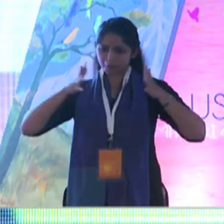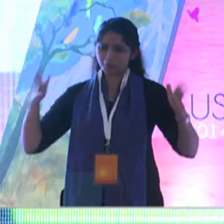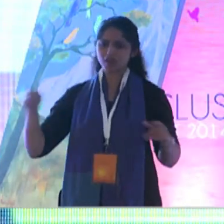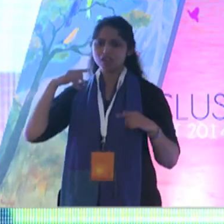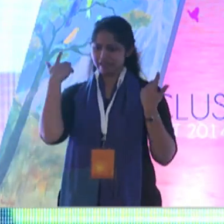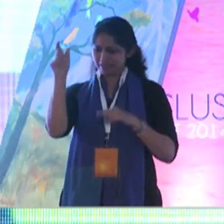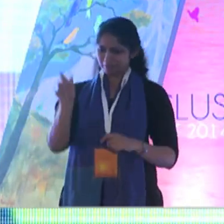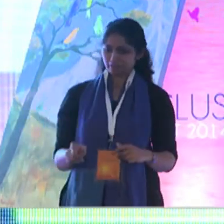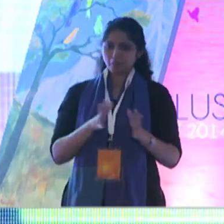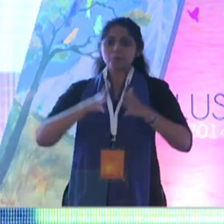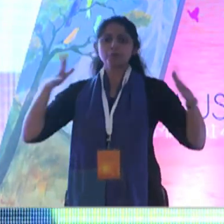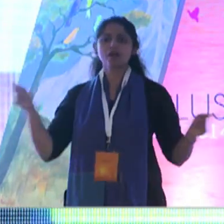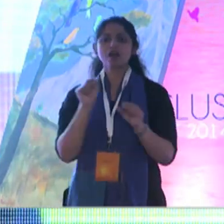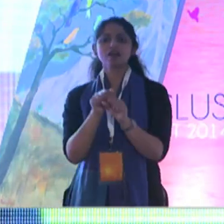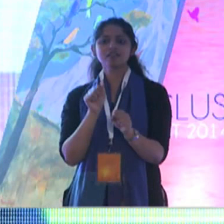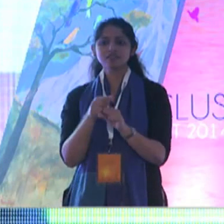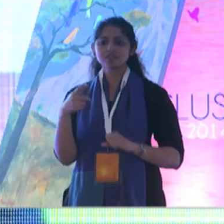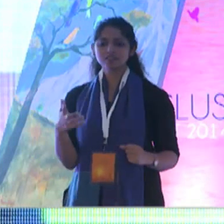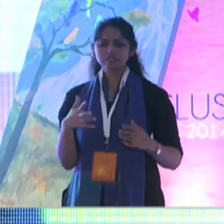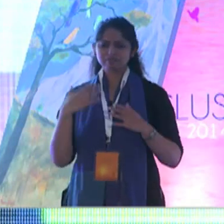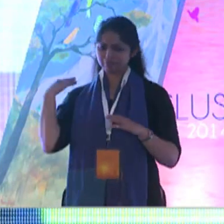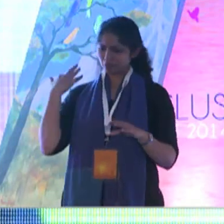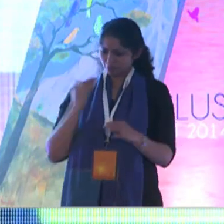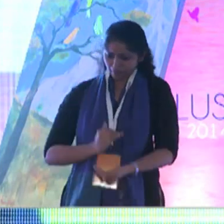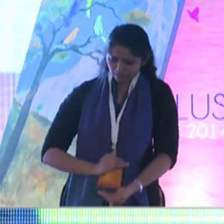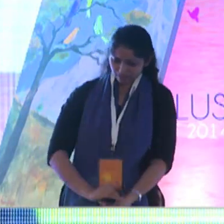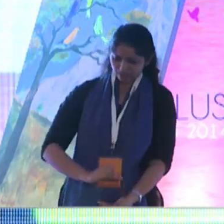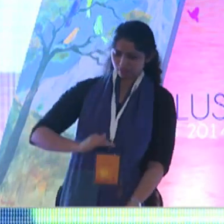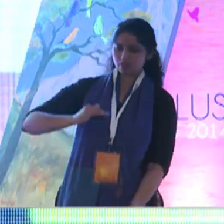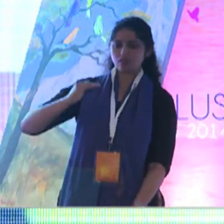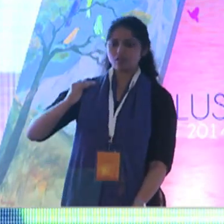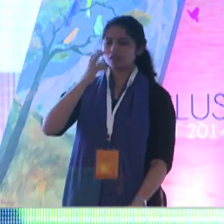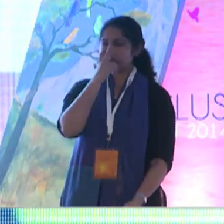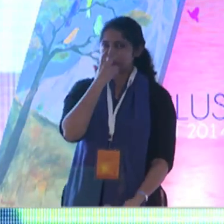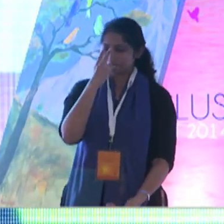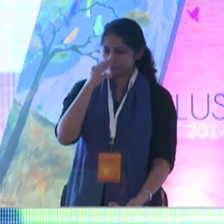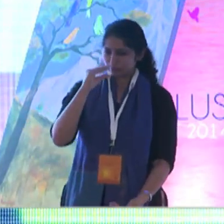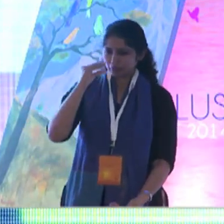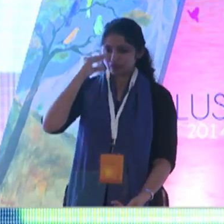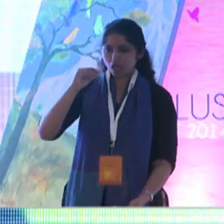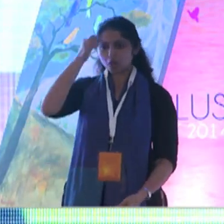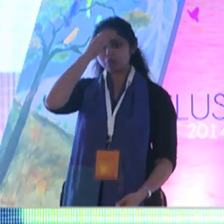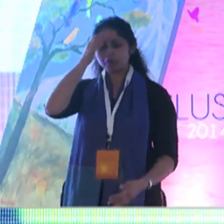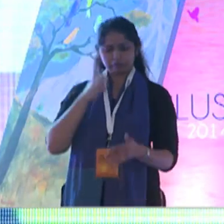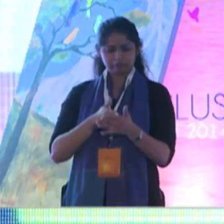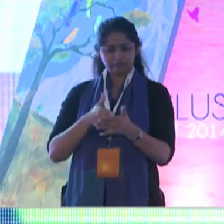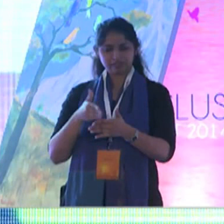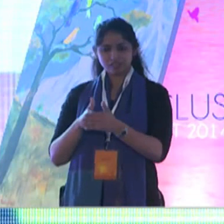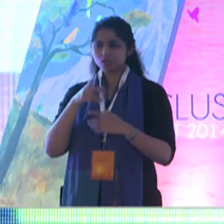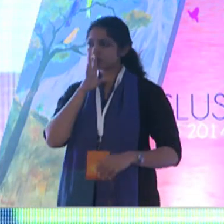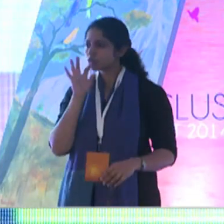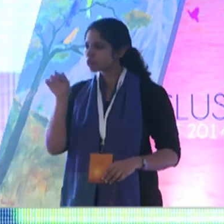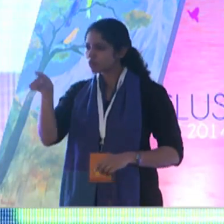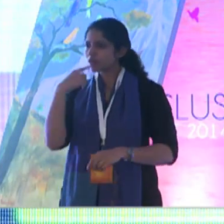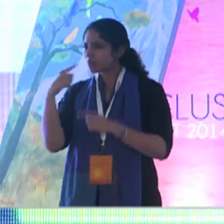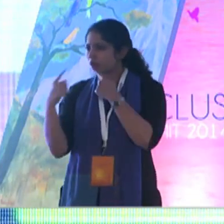for someone who's lived his entire childhood with a diminishing visual ability. And I just was so inspired